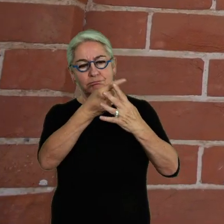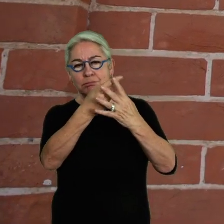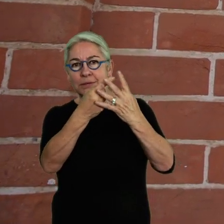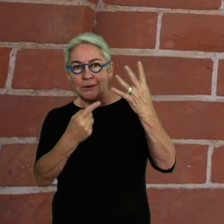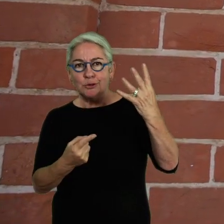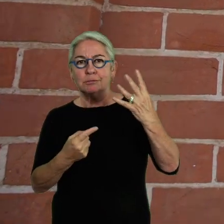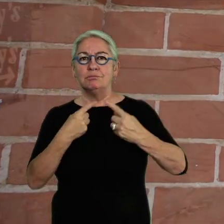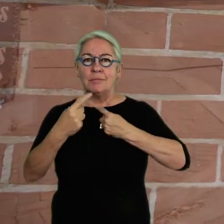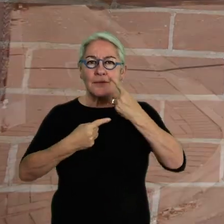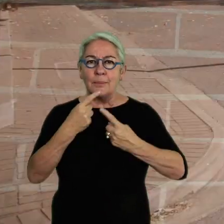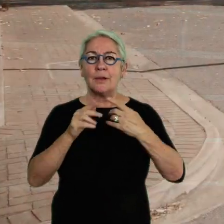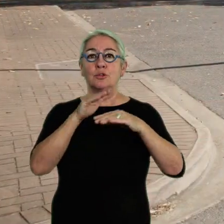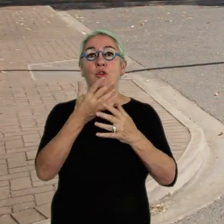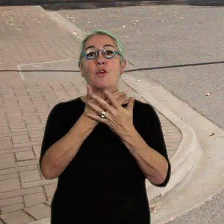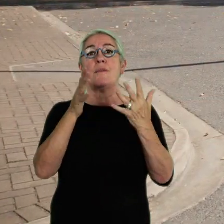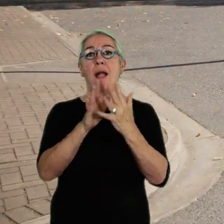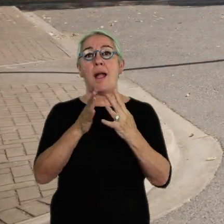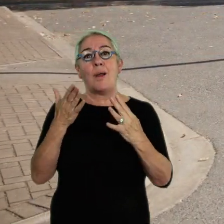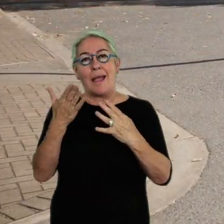accessibility.